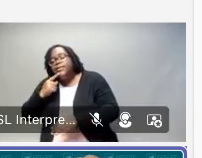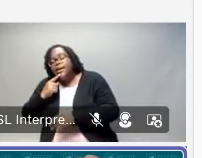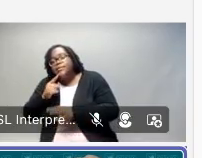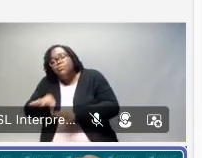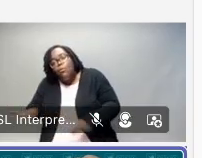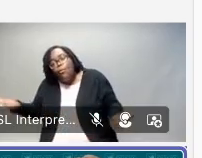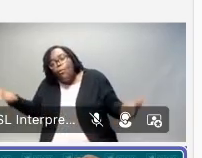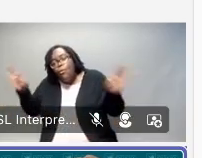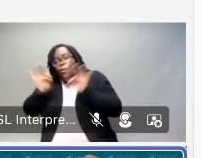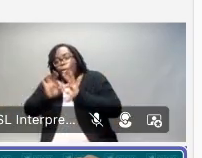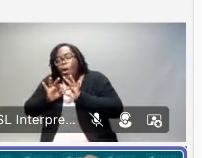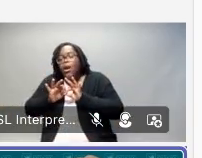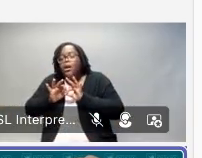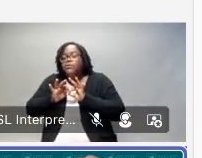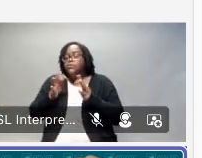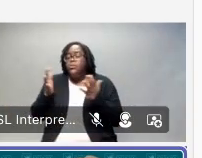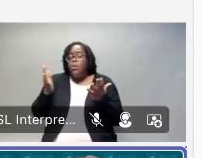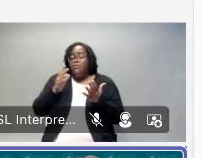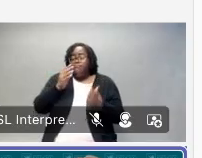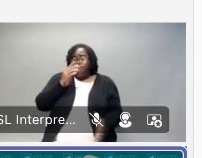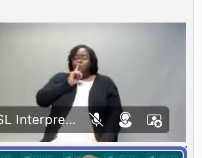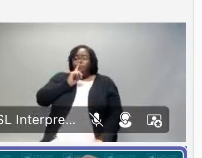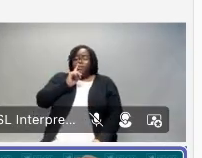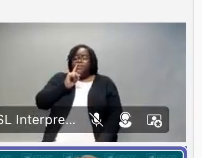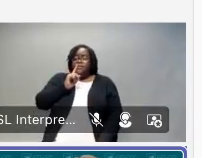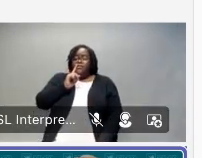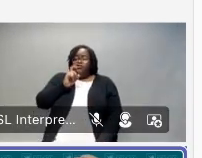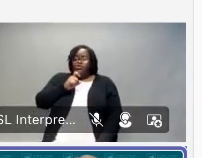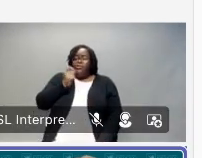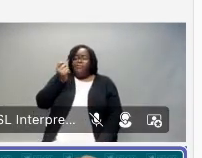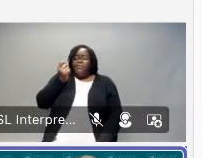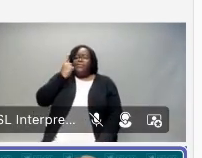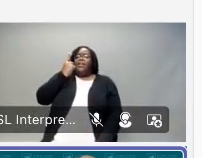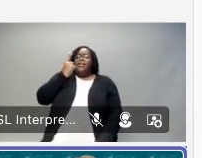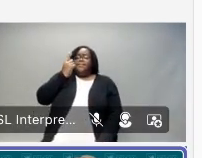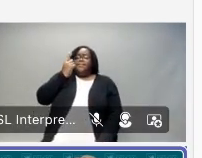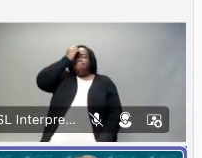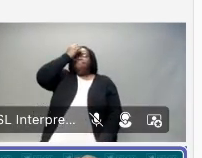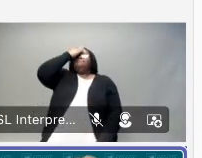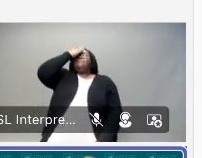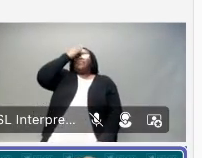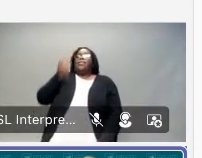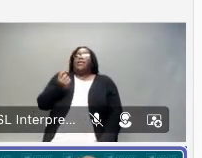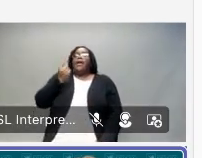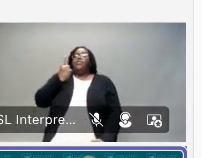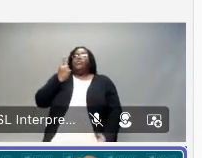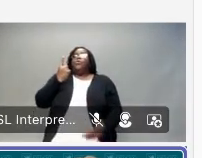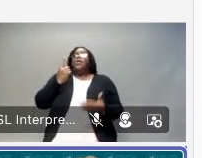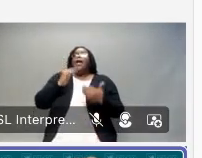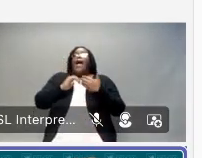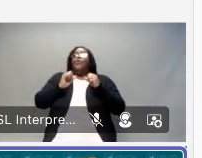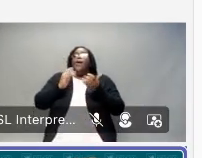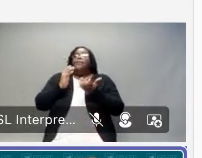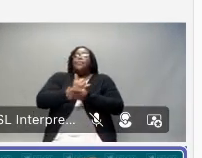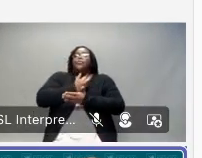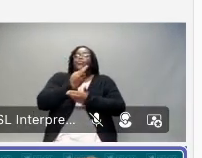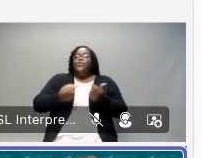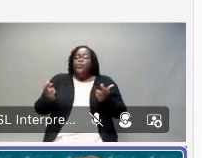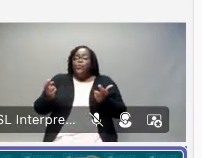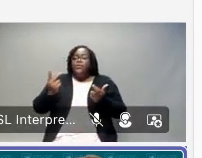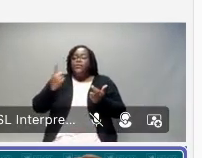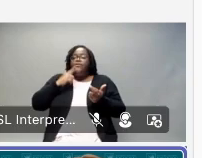from today, it's please do look at what you can get for a portable generator, for backup